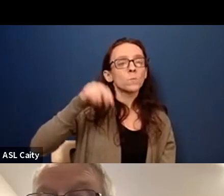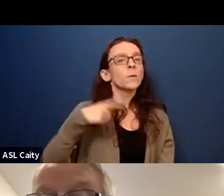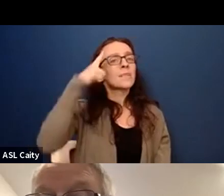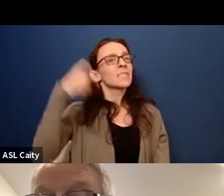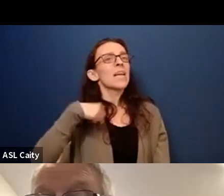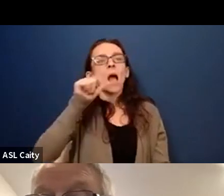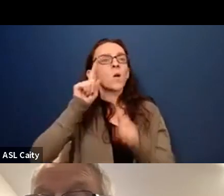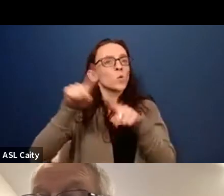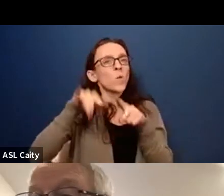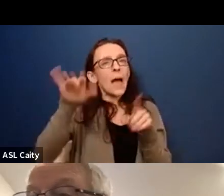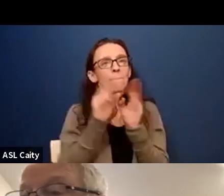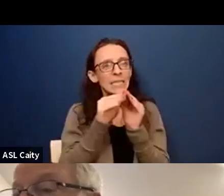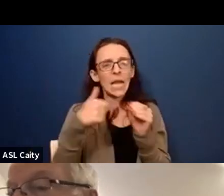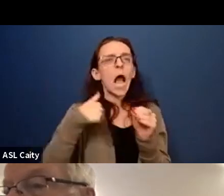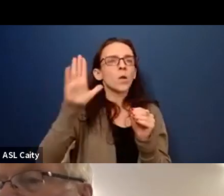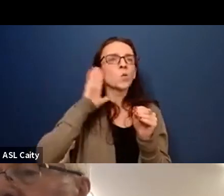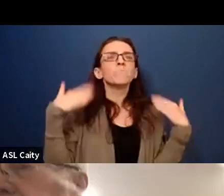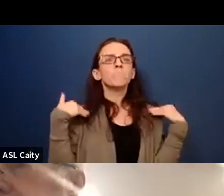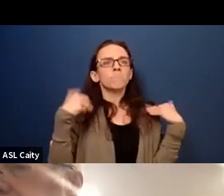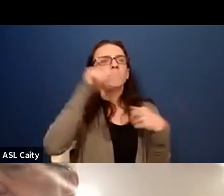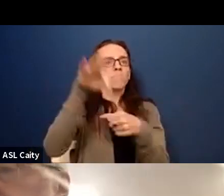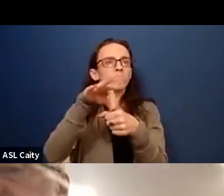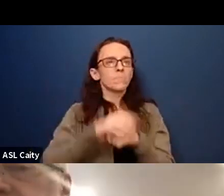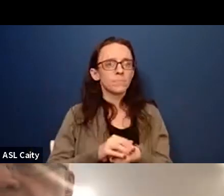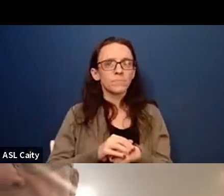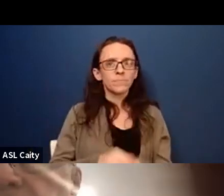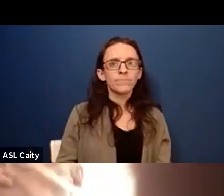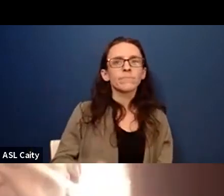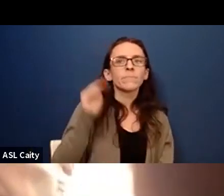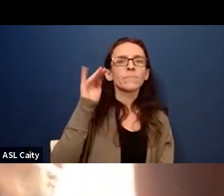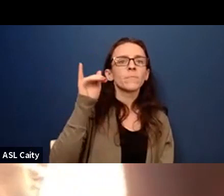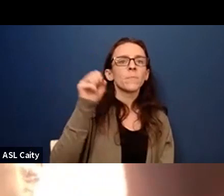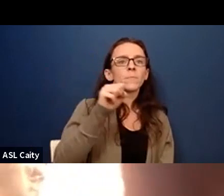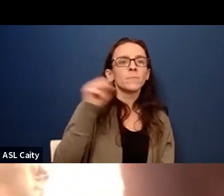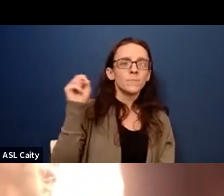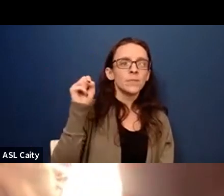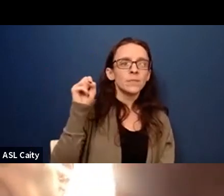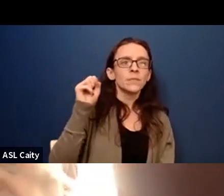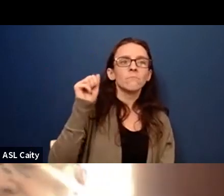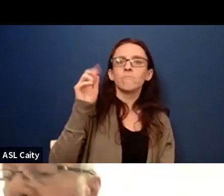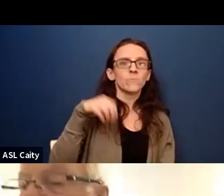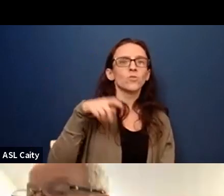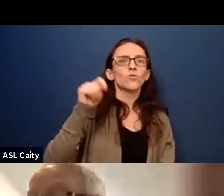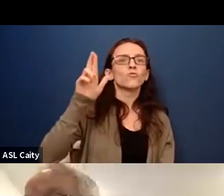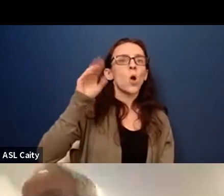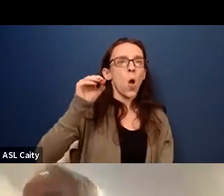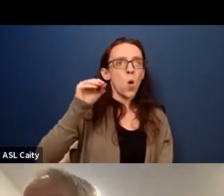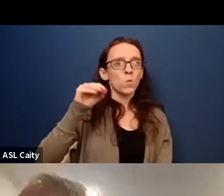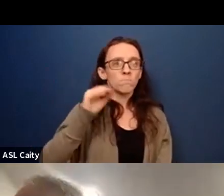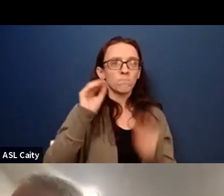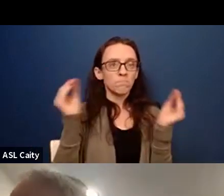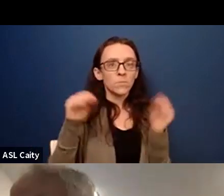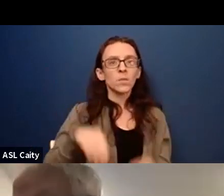abstain. Thank you. Ms. Aguirre? Yes. Mr. Chernow? Mr.